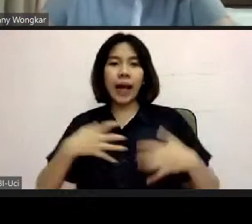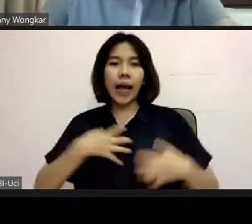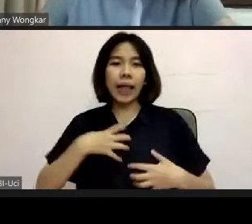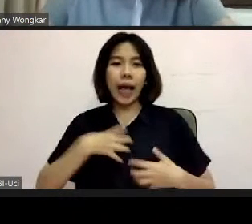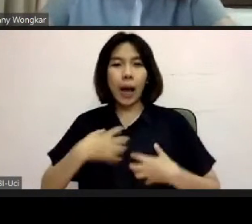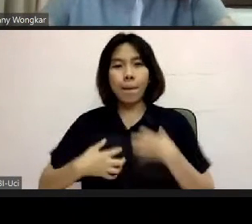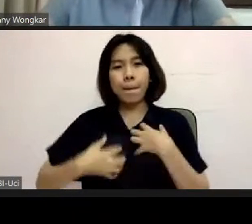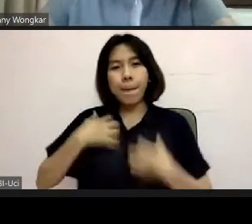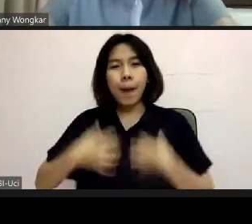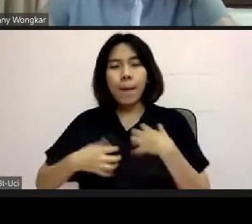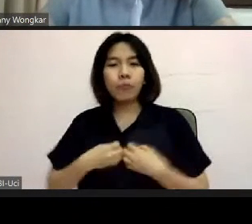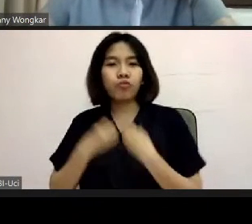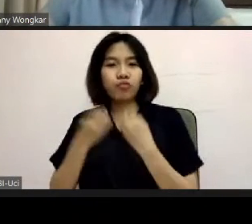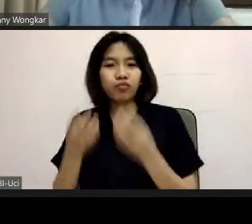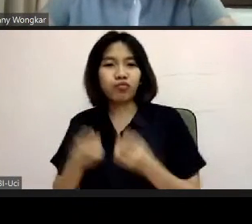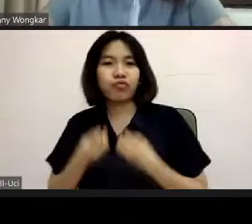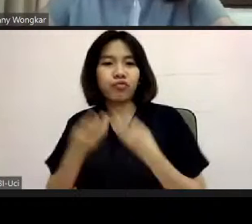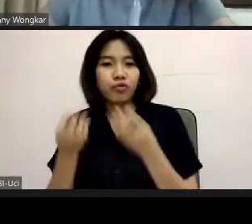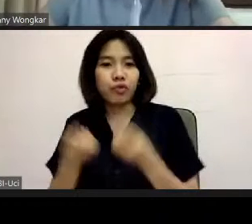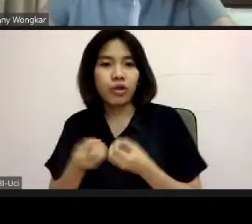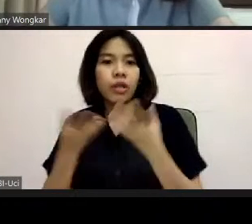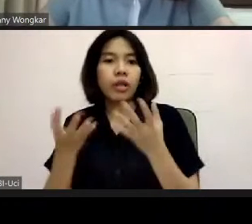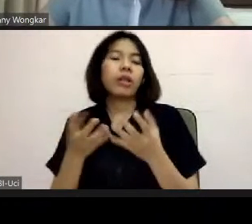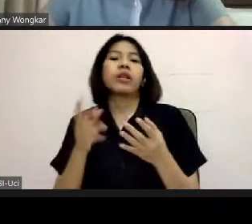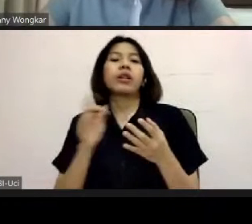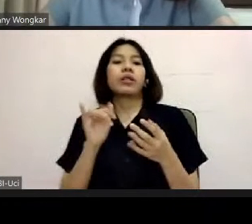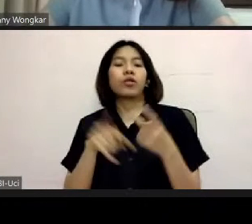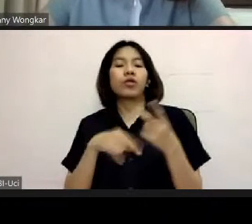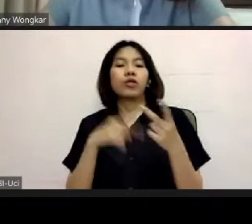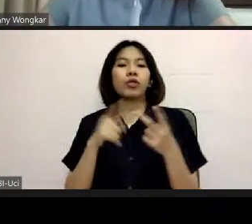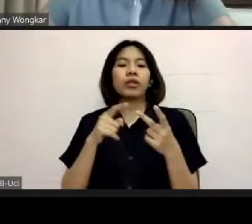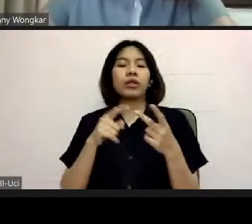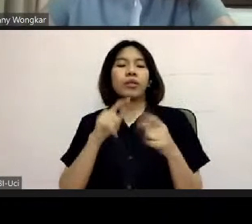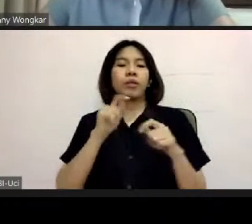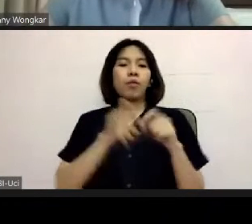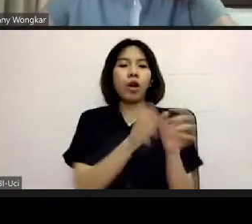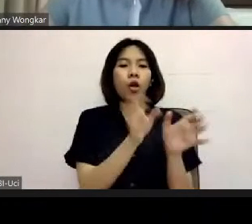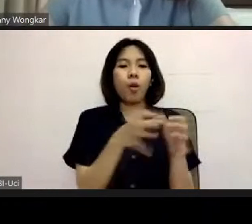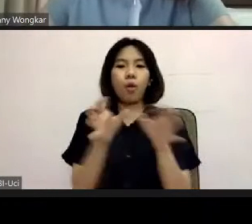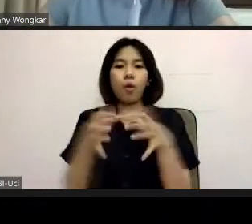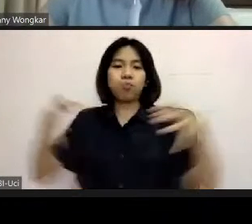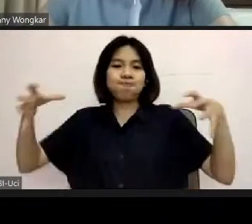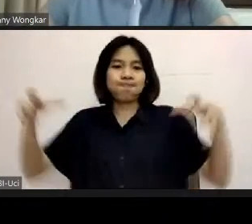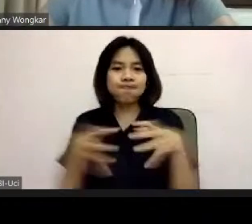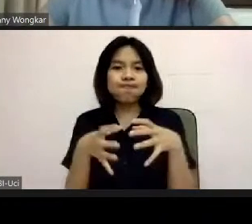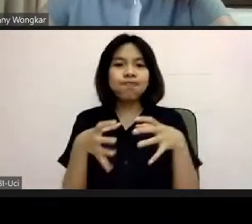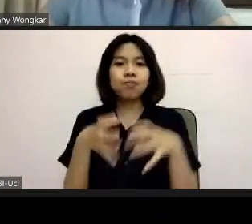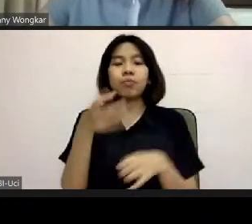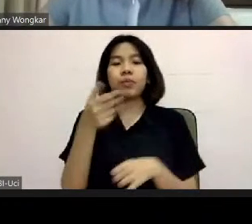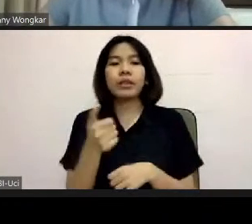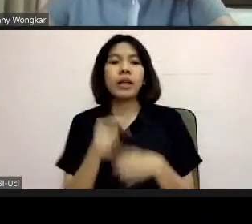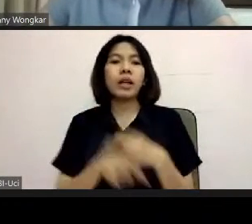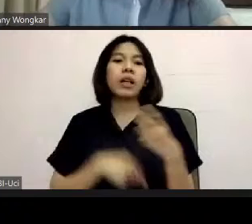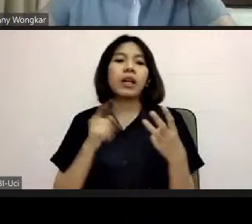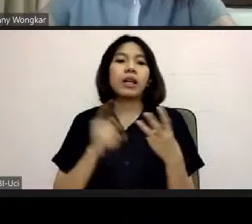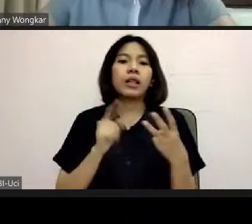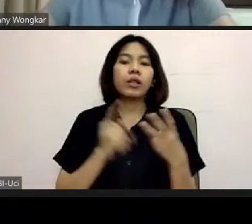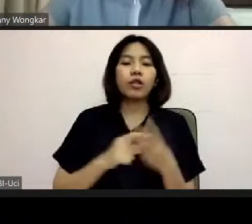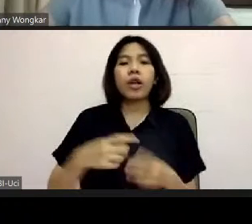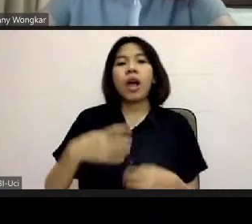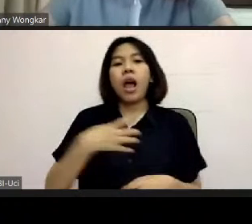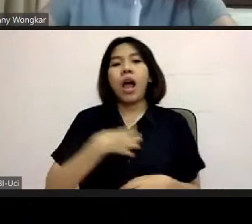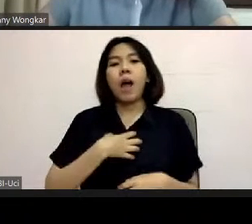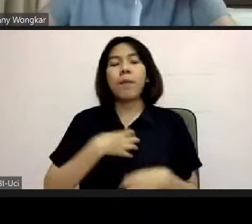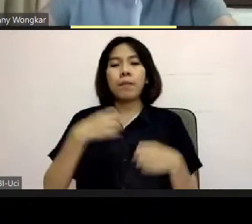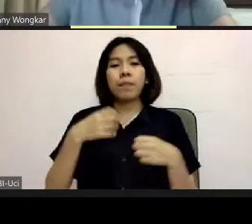civic space, freedom of expression, freedom of association, assembly, and to organize, to gather, and the context of